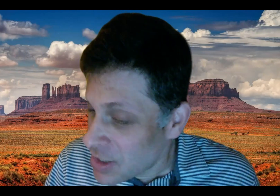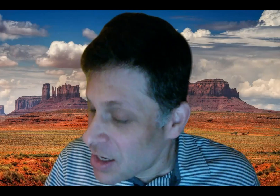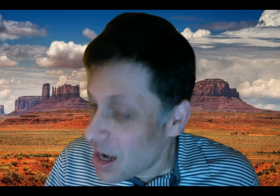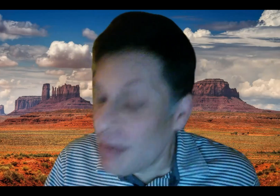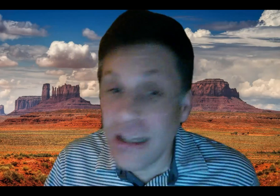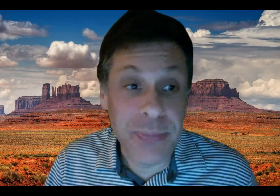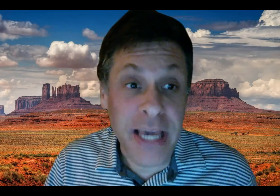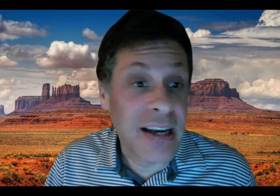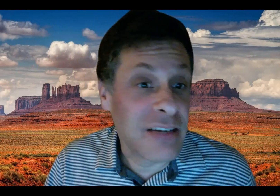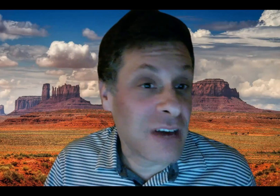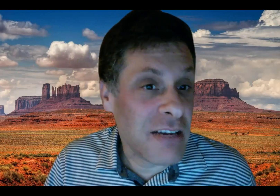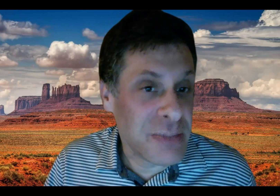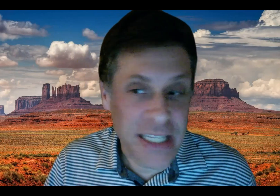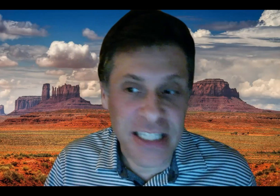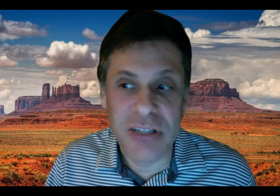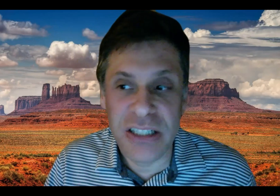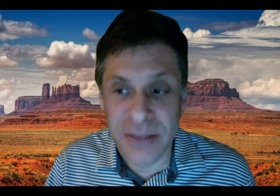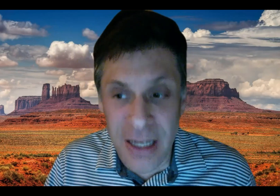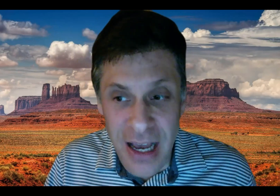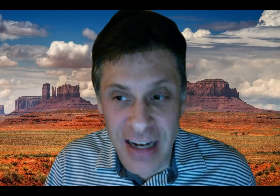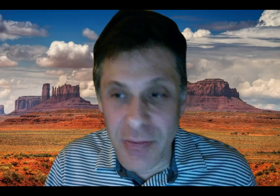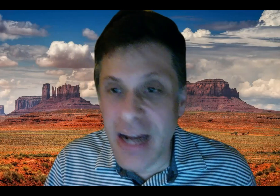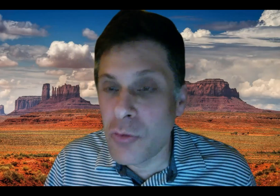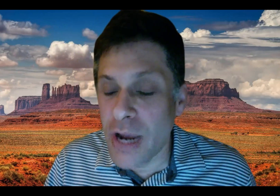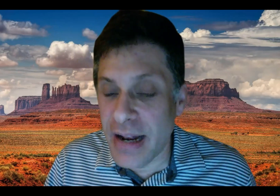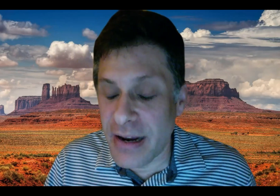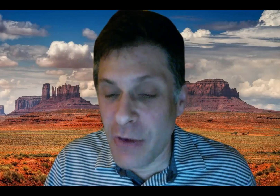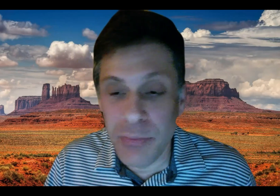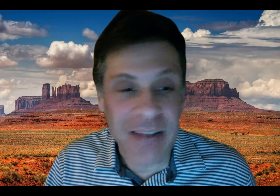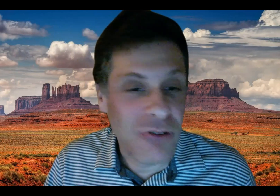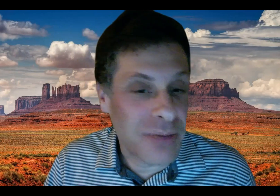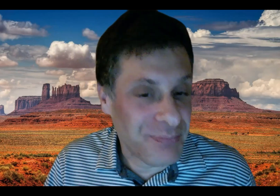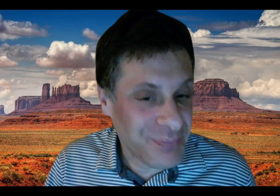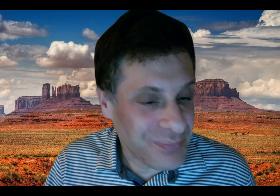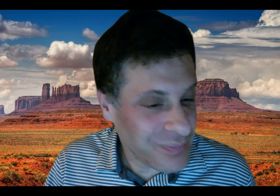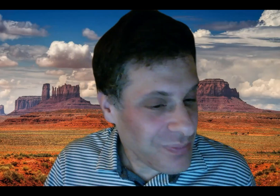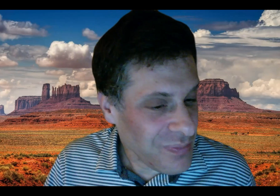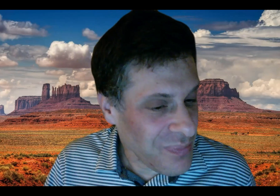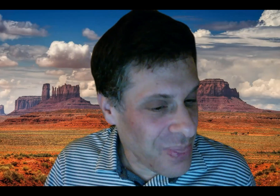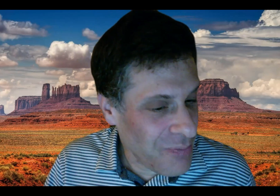to always be active, always be social, no matter in what platform.